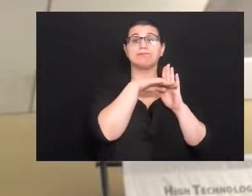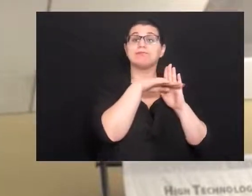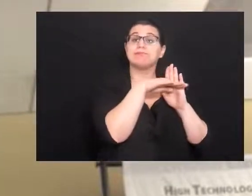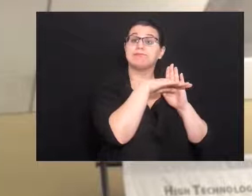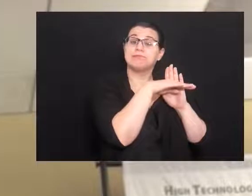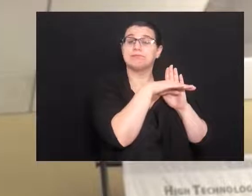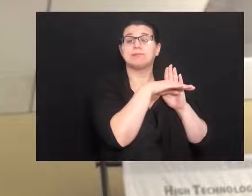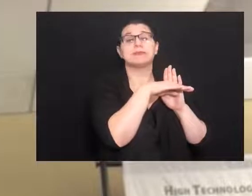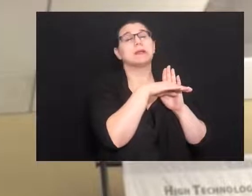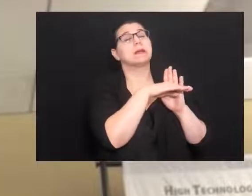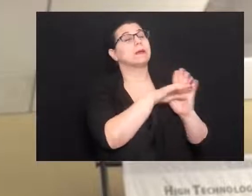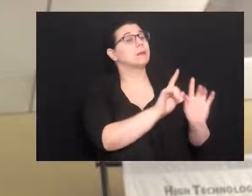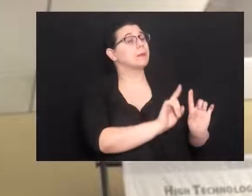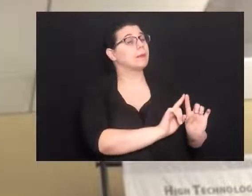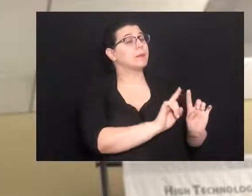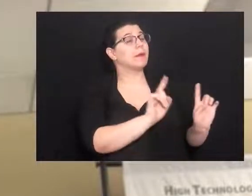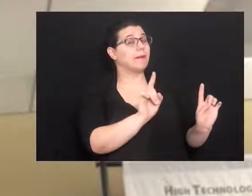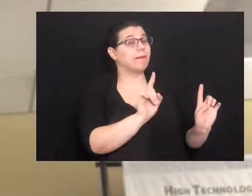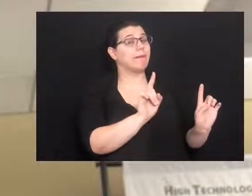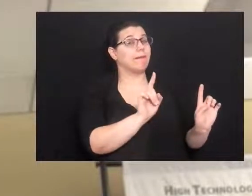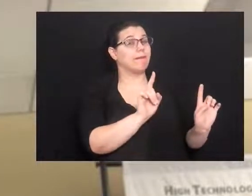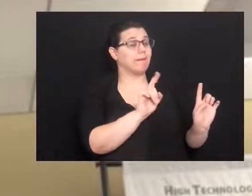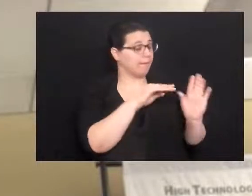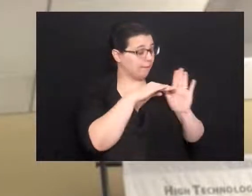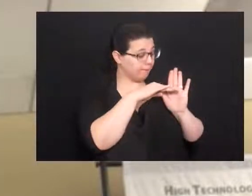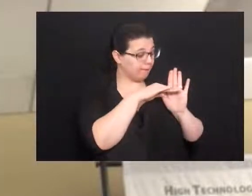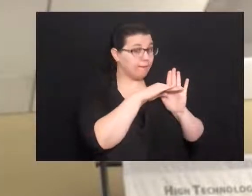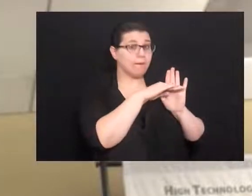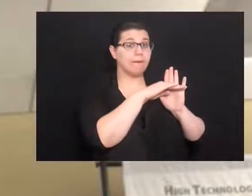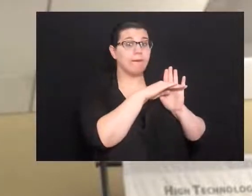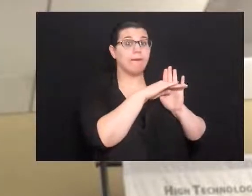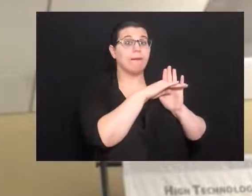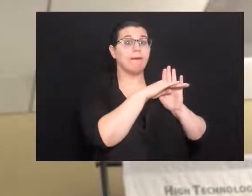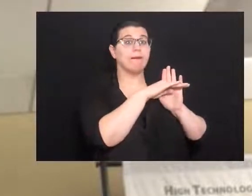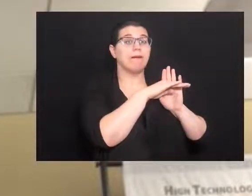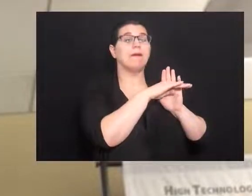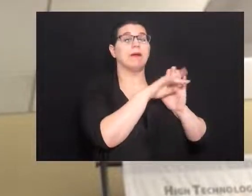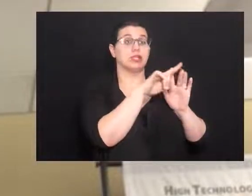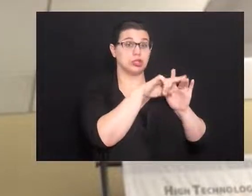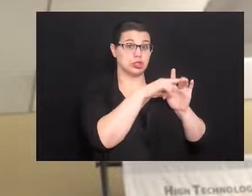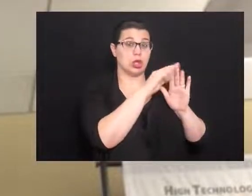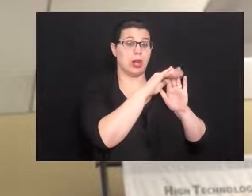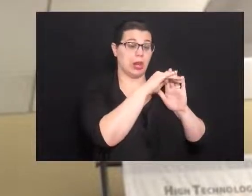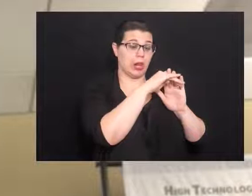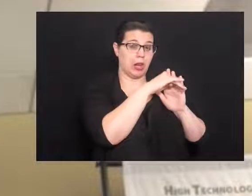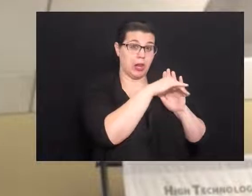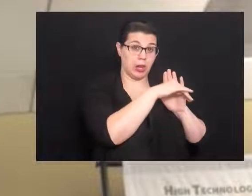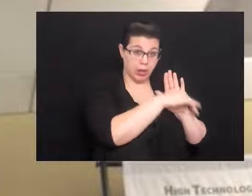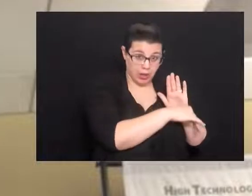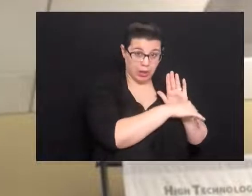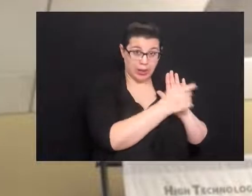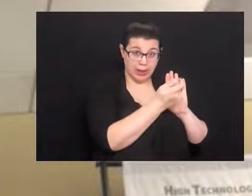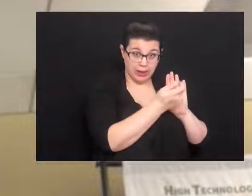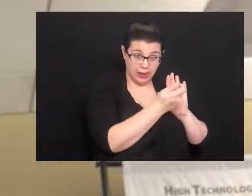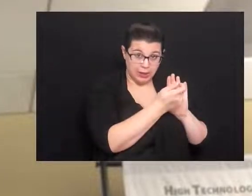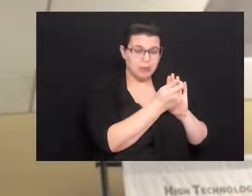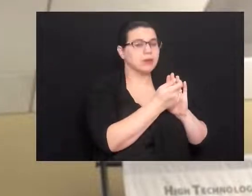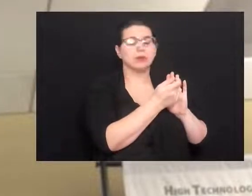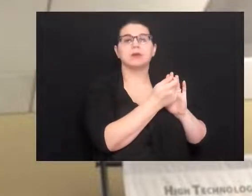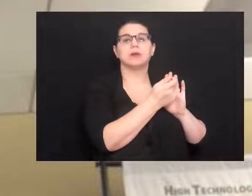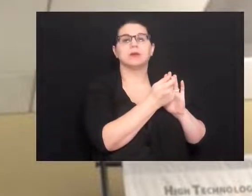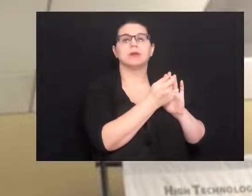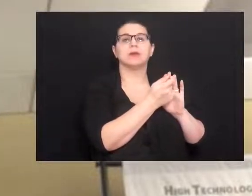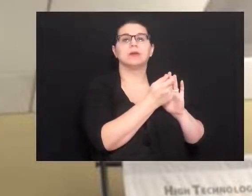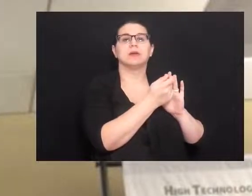while we see a plateau and numbers start to decline overall in hospitalizations, since